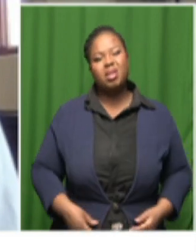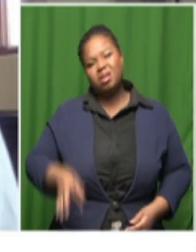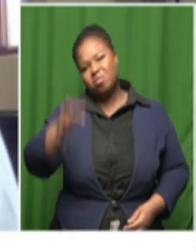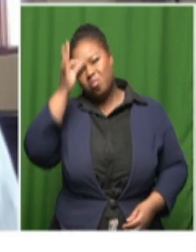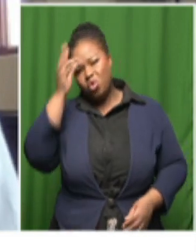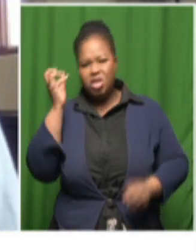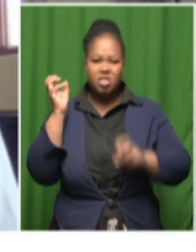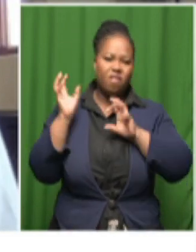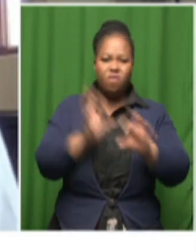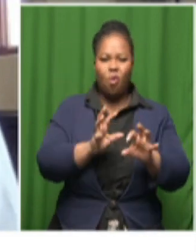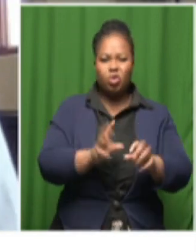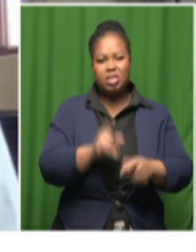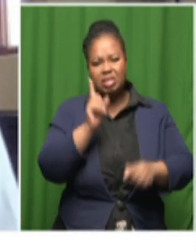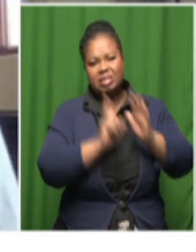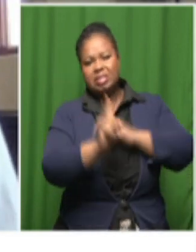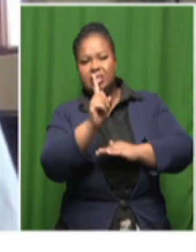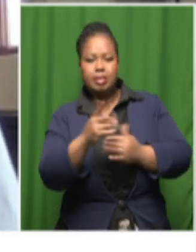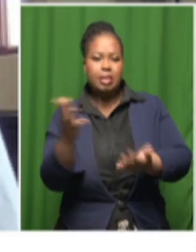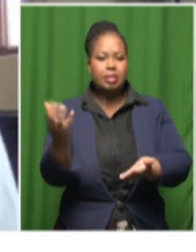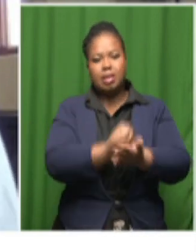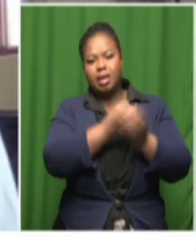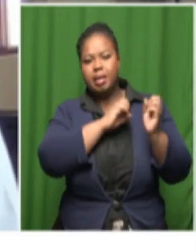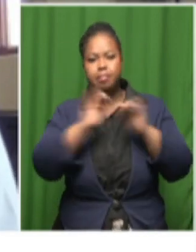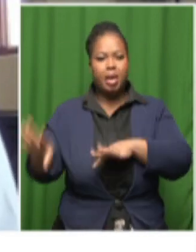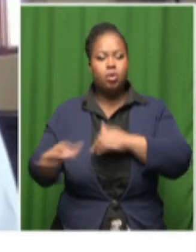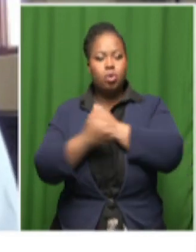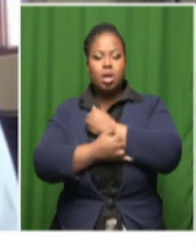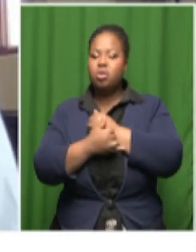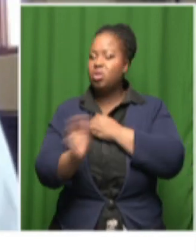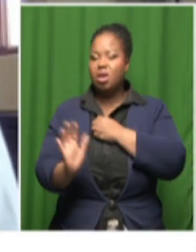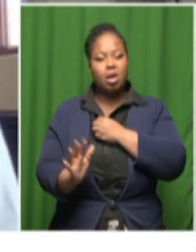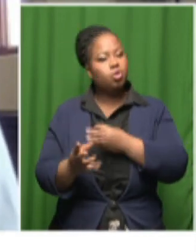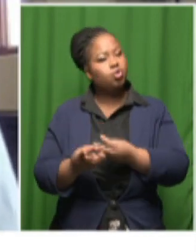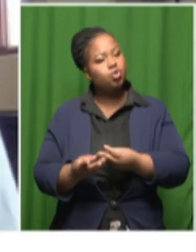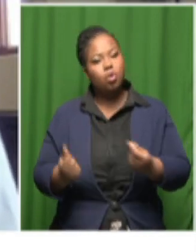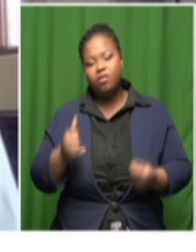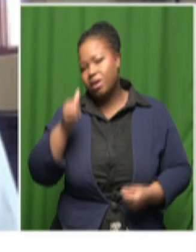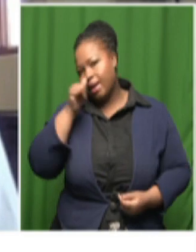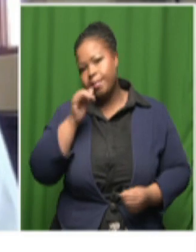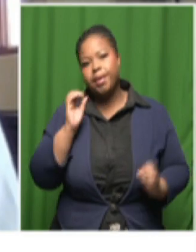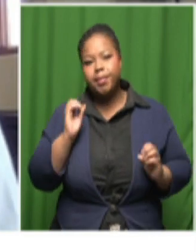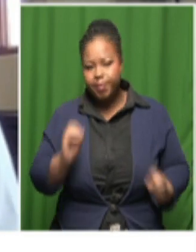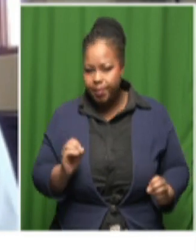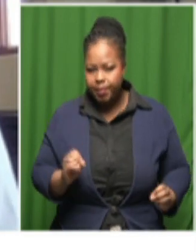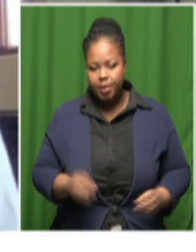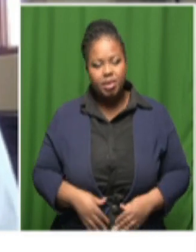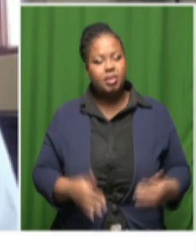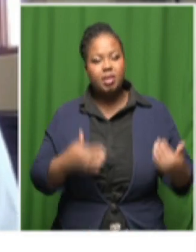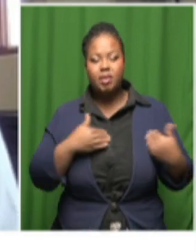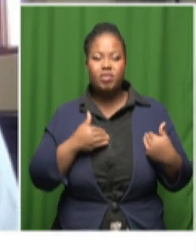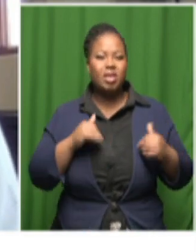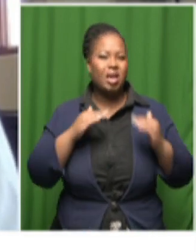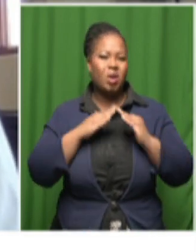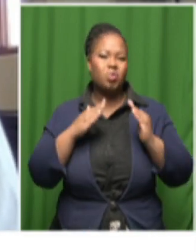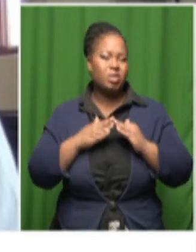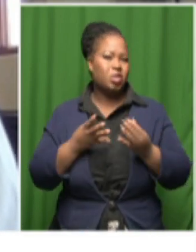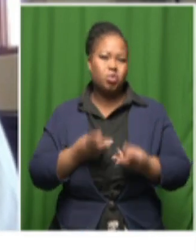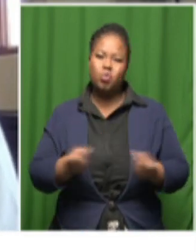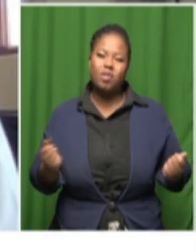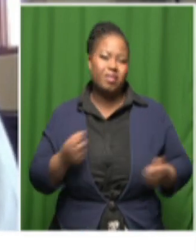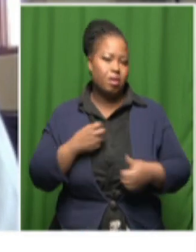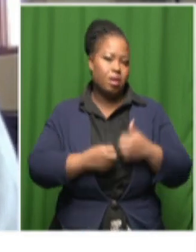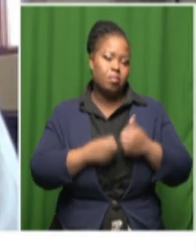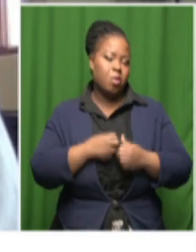or evictions or deportations hasn't solved the issue of crime, security, housing in the inner city. So there needs to be a